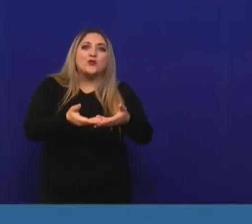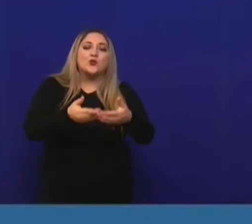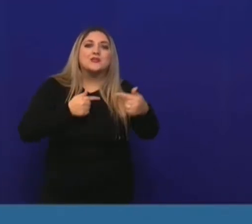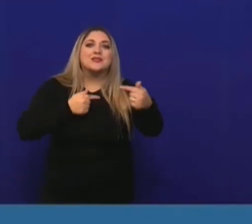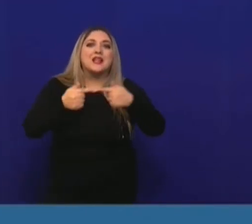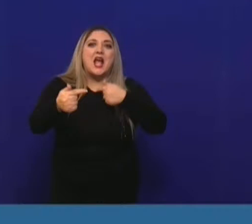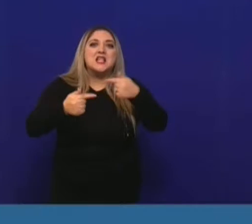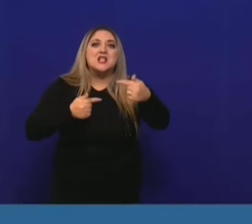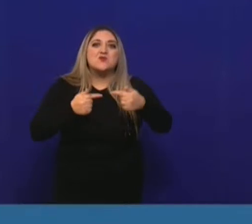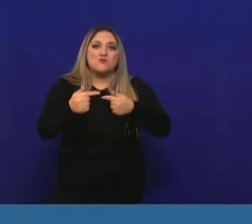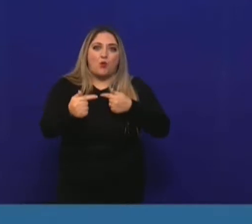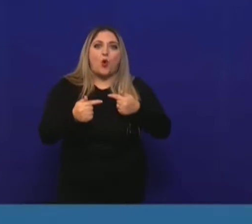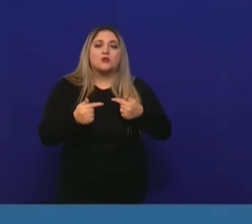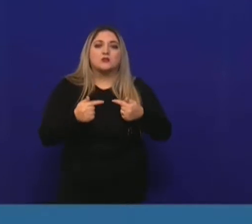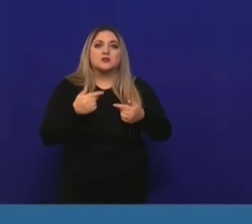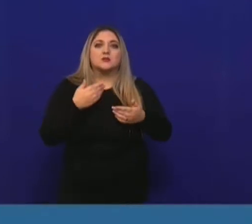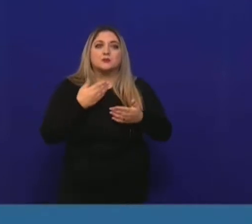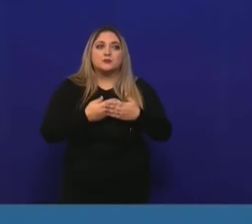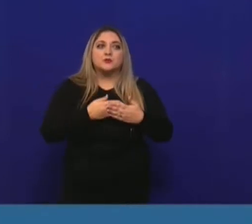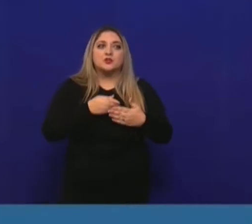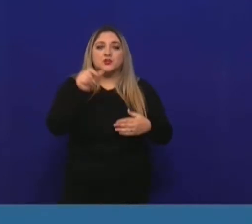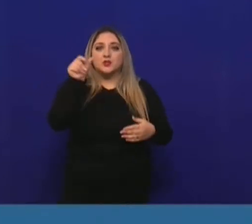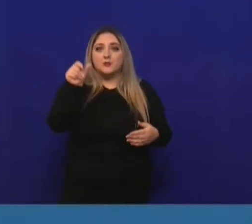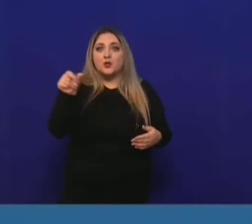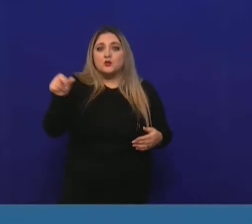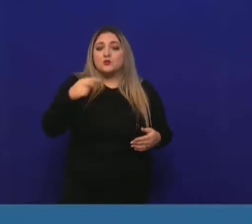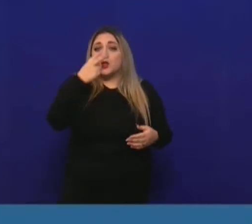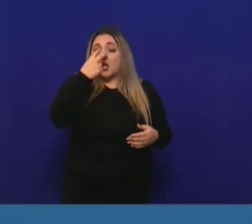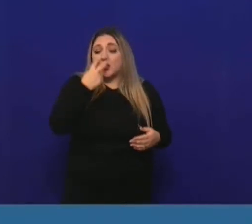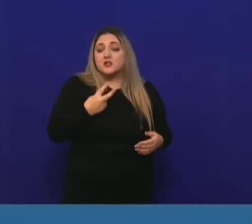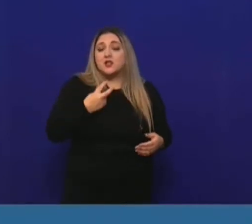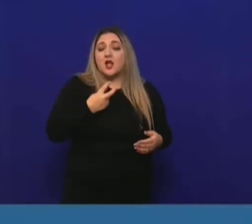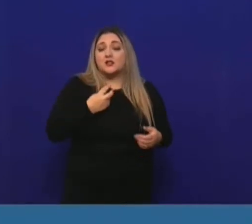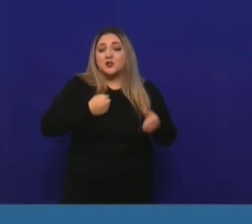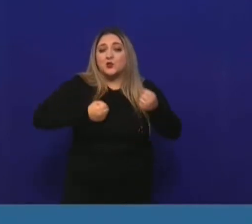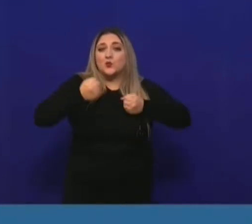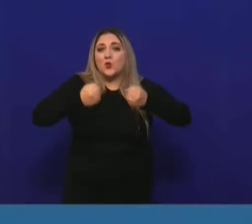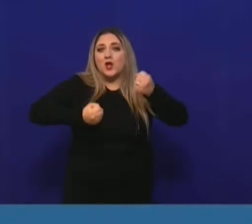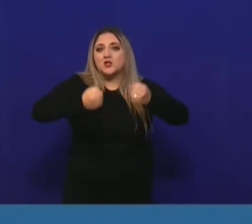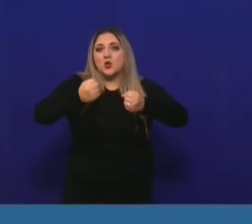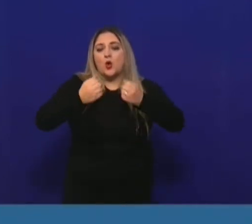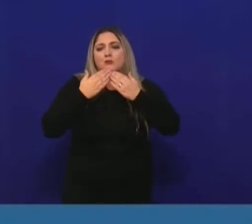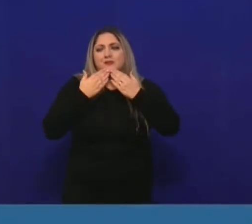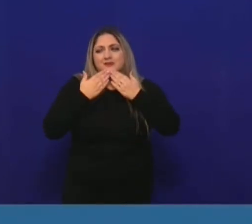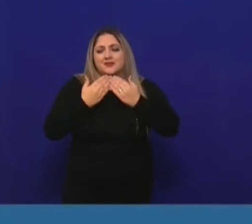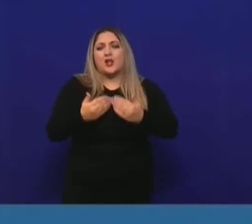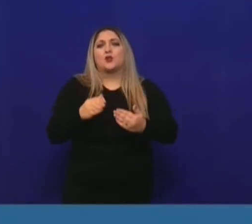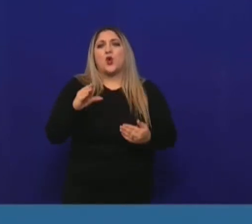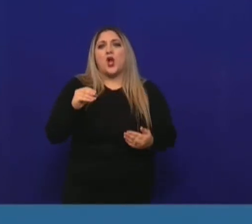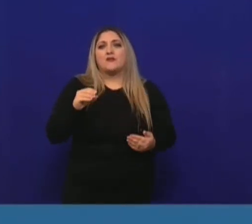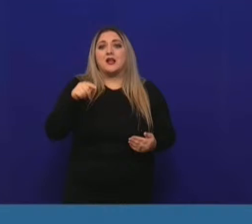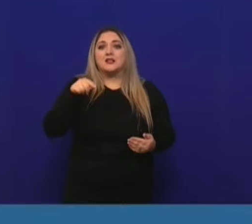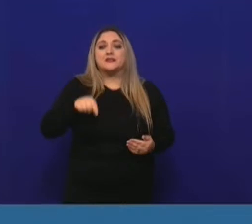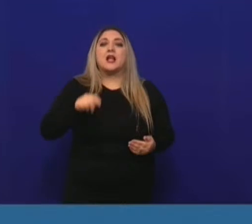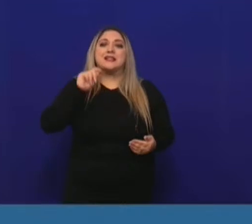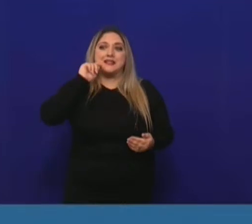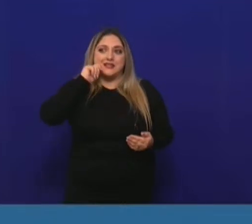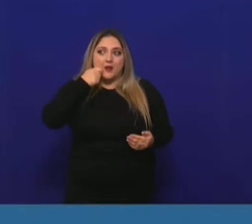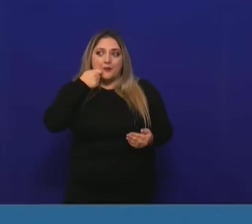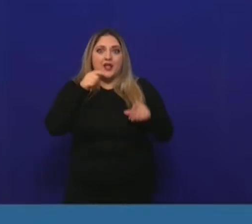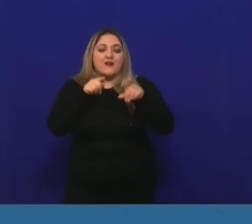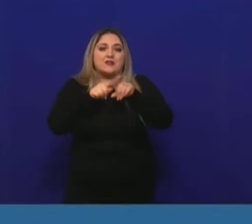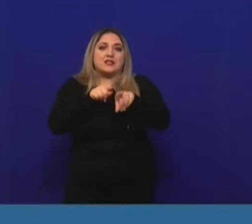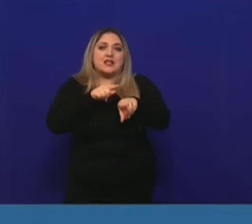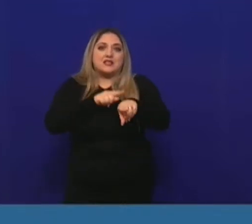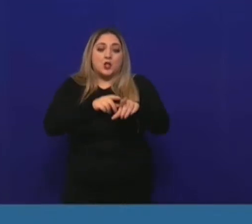trasport individwali lill-anzjani li hija xi ħaġa li hija tajba ħafna din l-għajnuna minn kulħadd. U dak huwa s-sabiħ tal-pandemija fejn tara l